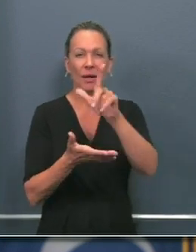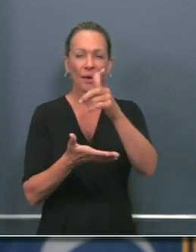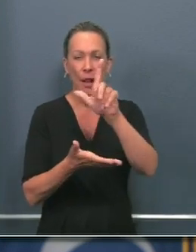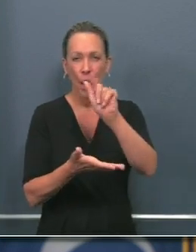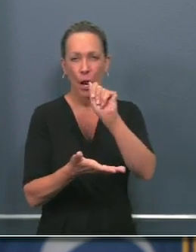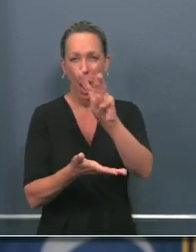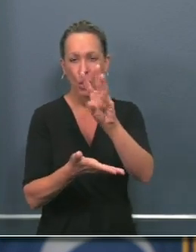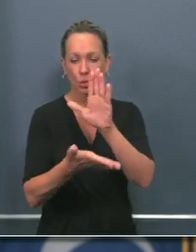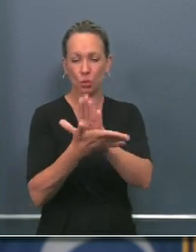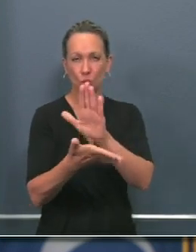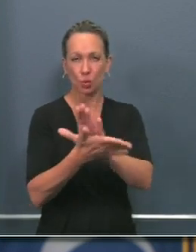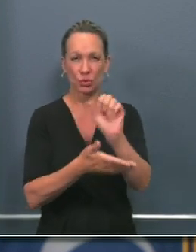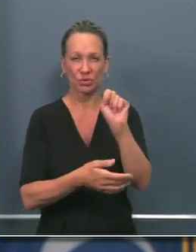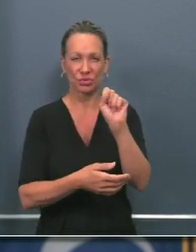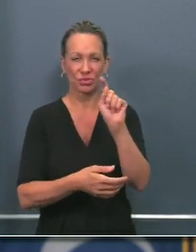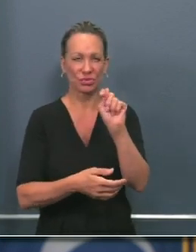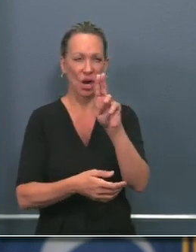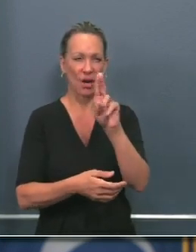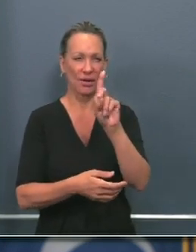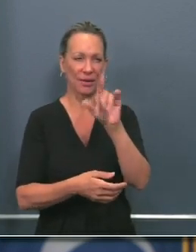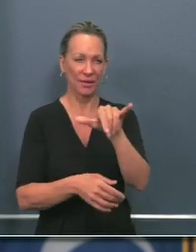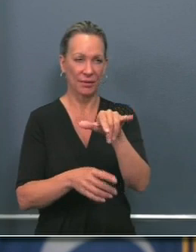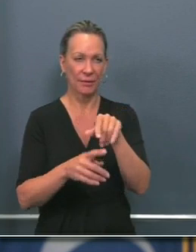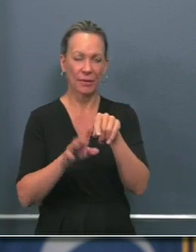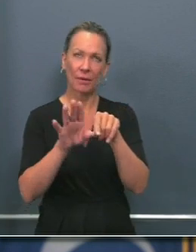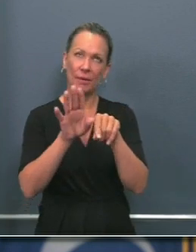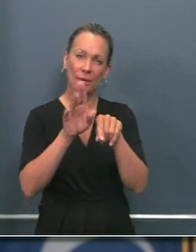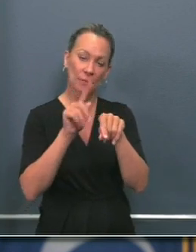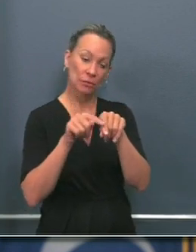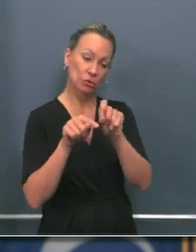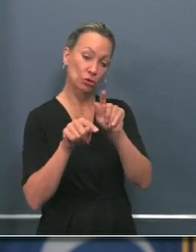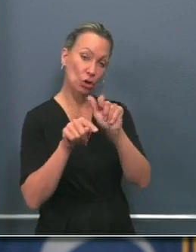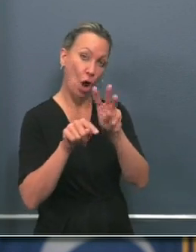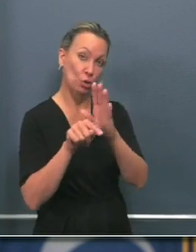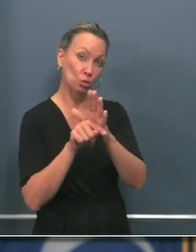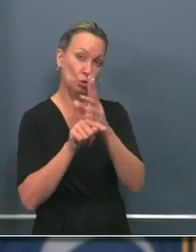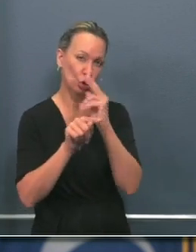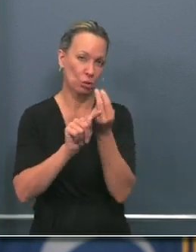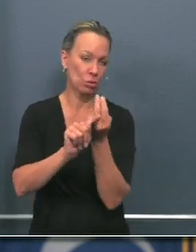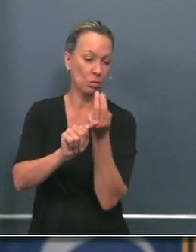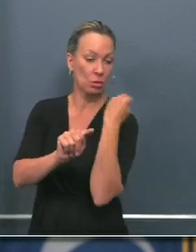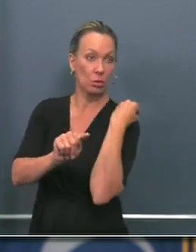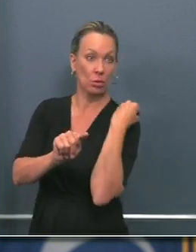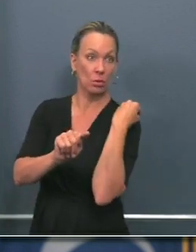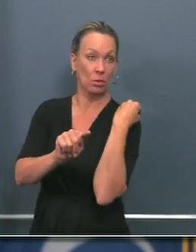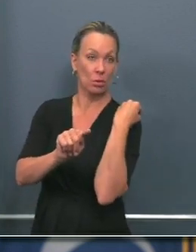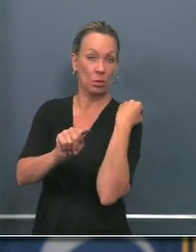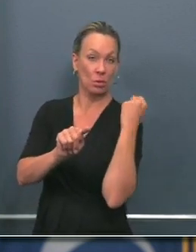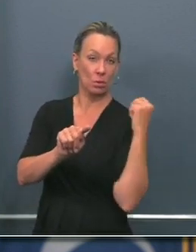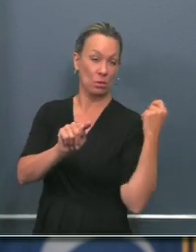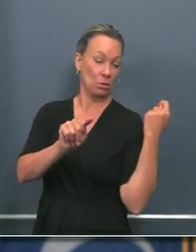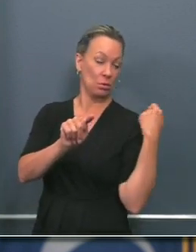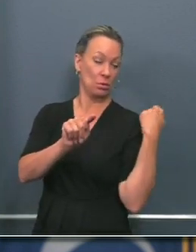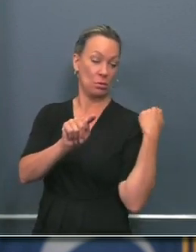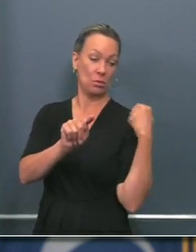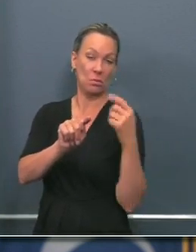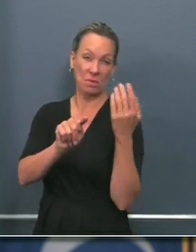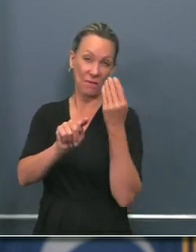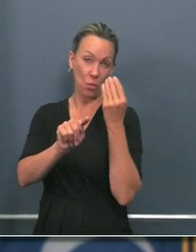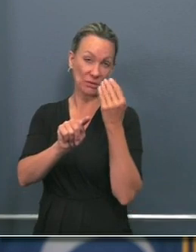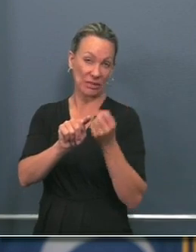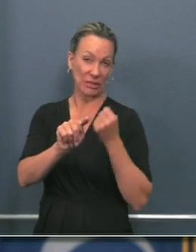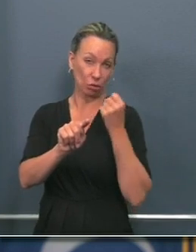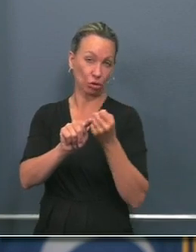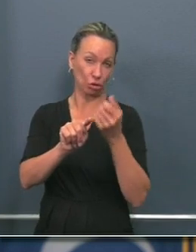at 2000 to 2014, looked at 1 billion ballots that were submitted. Couldn't even find 100 that were quote